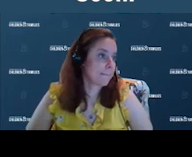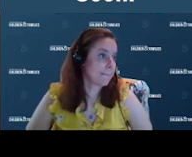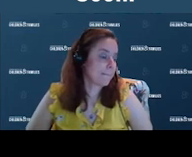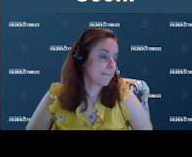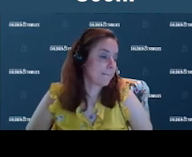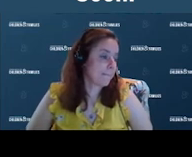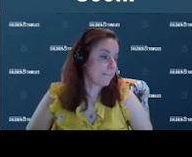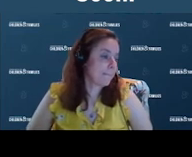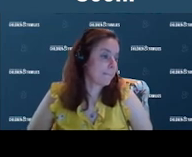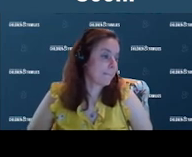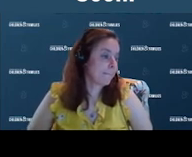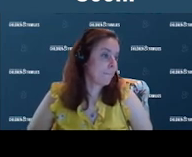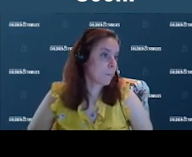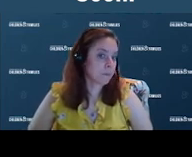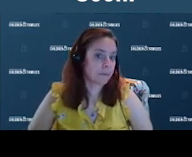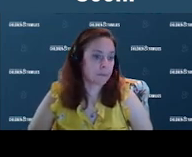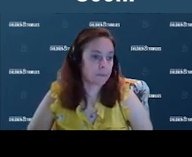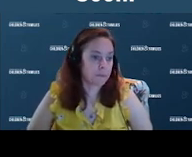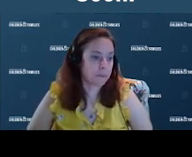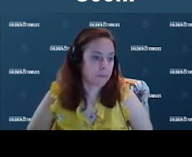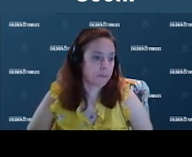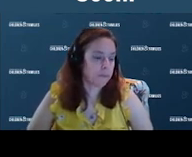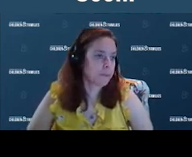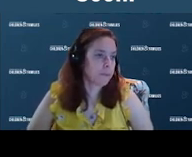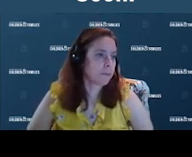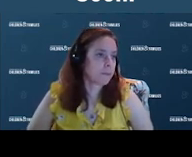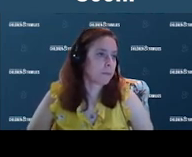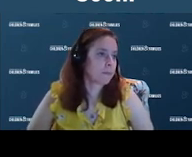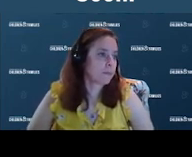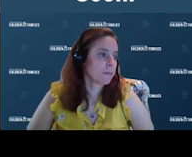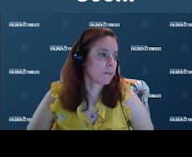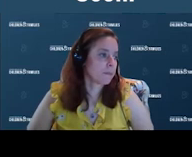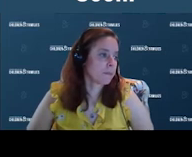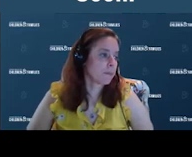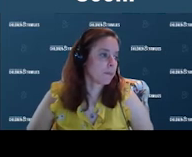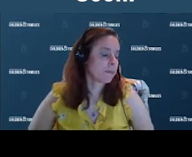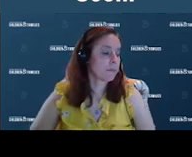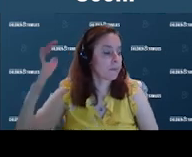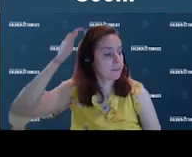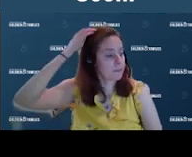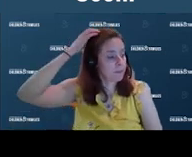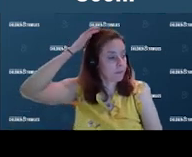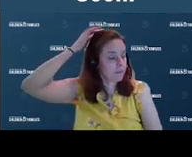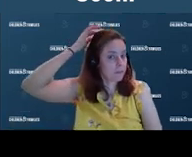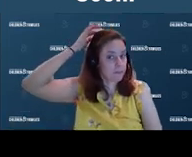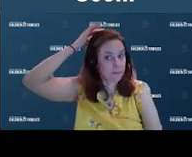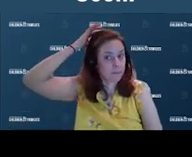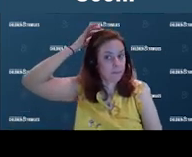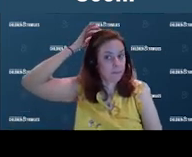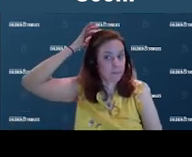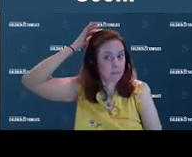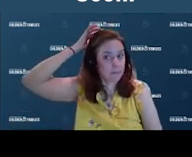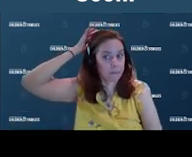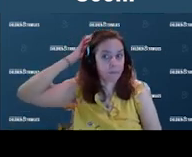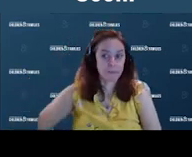Given that a focus on the ARP grants, the ARP grant awards as mobile advocacies, programs may want to